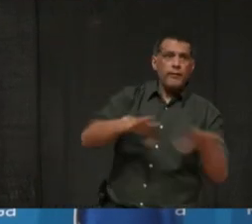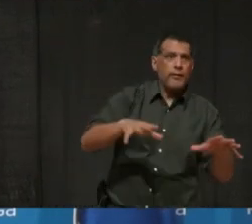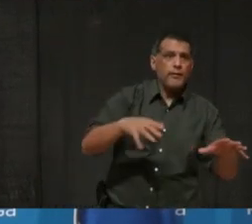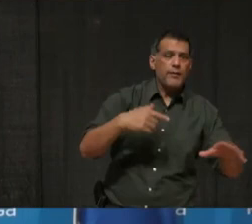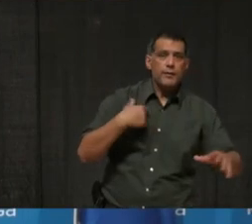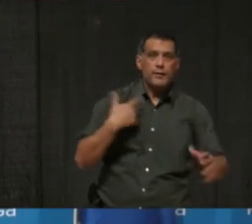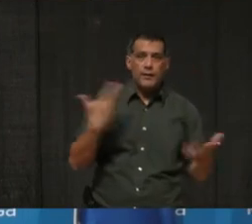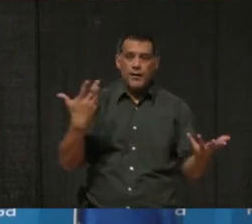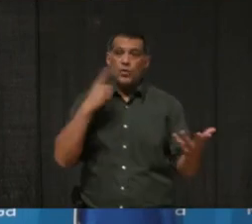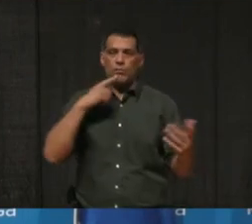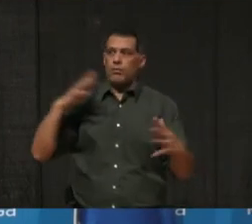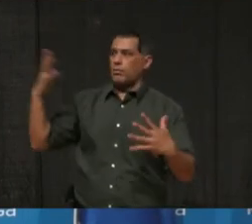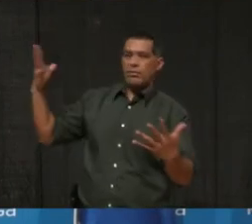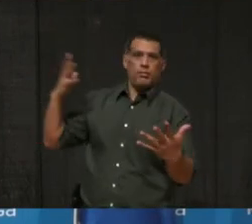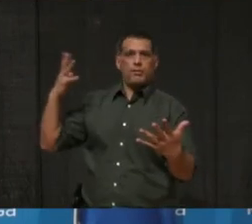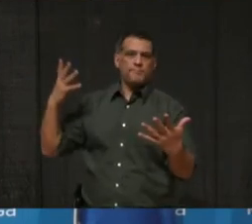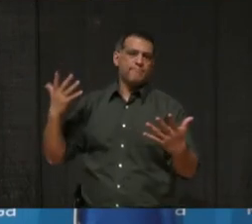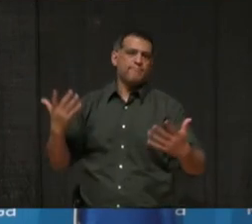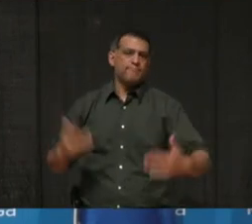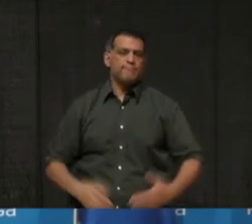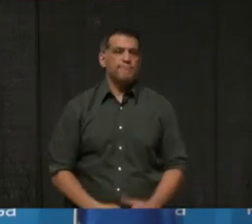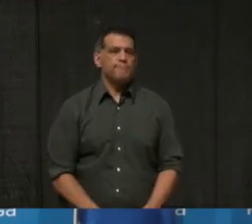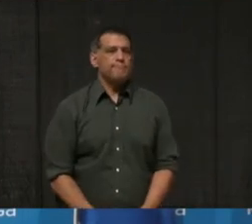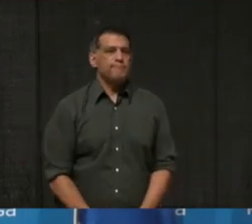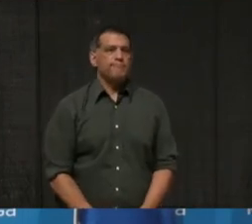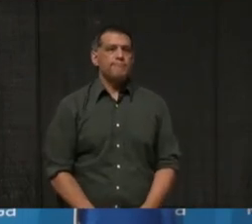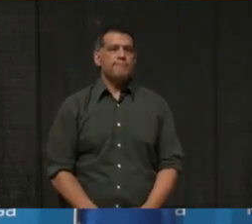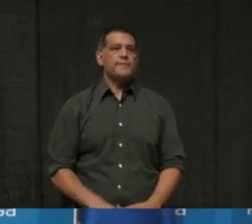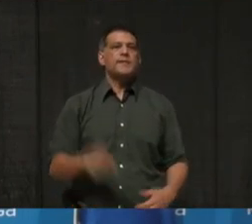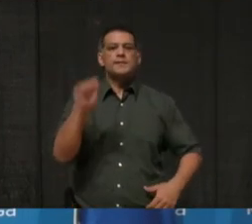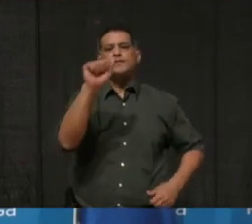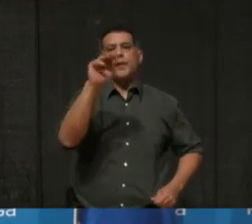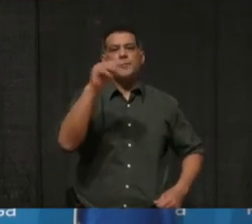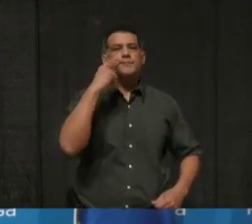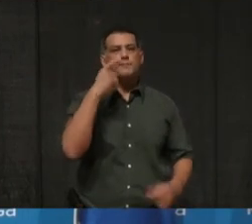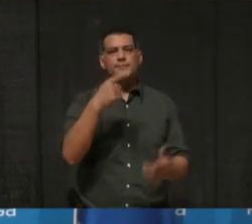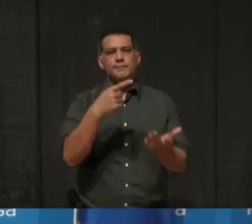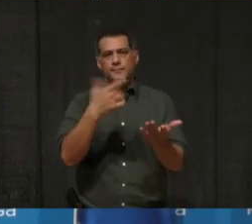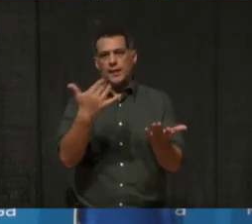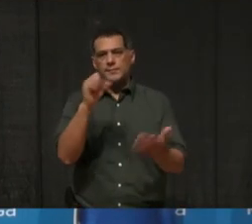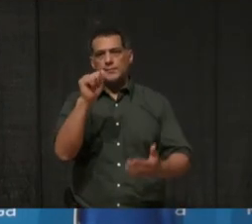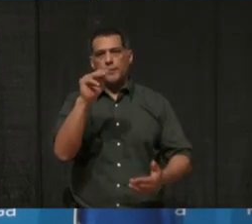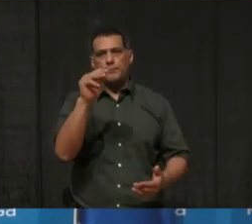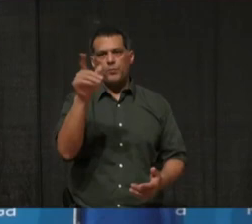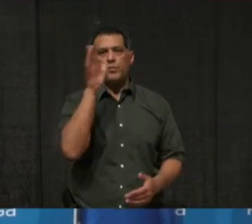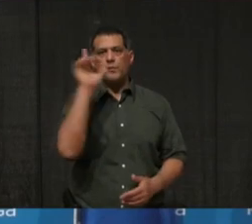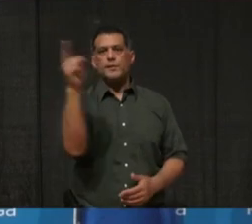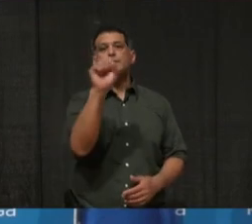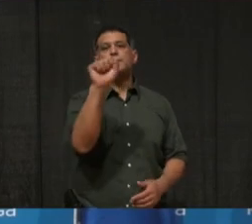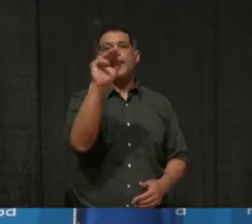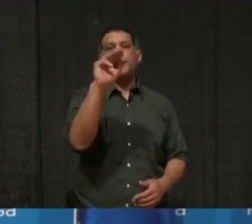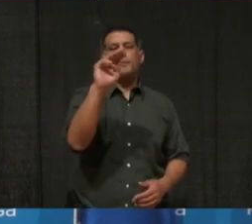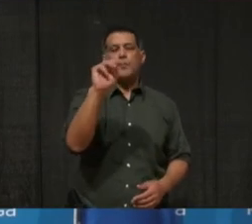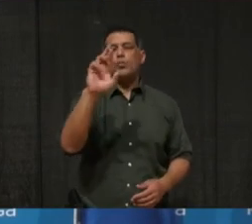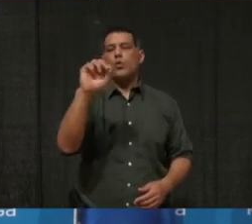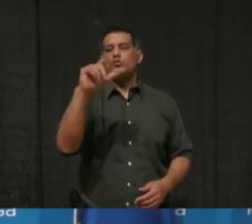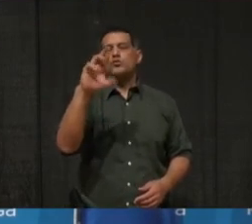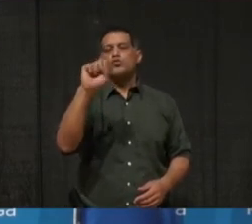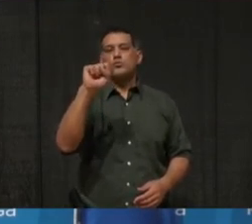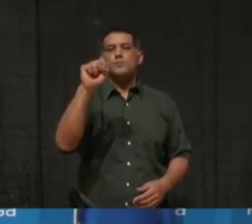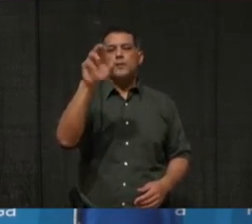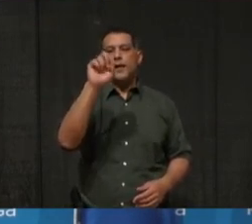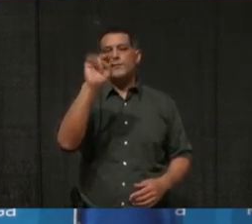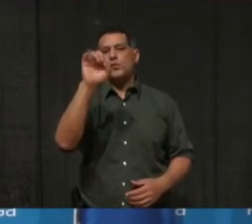Sam Rogers would like to comment on this as well. Ashley, all right, I'm just going to bring Sam up. And then we'll have Dr. Lowe comment to the first issue on the big